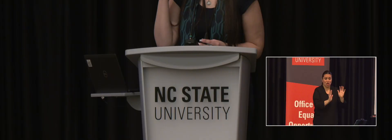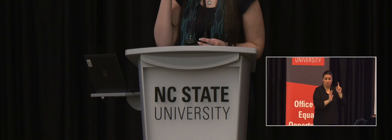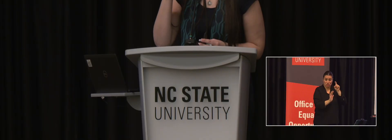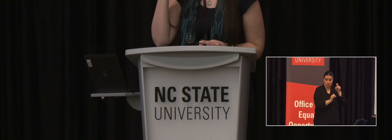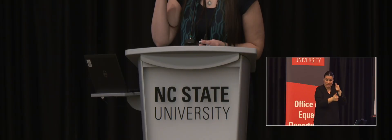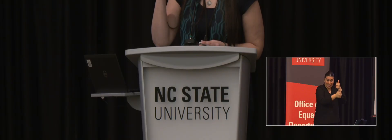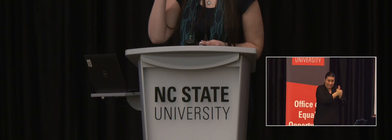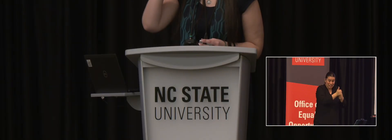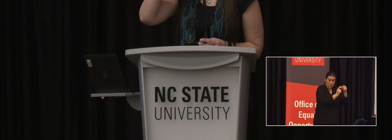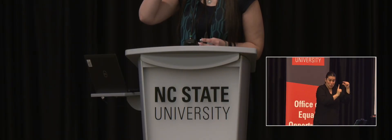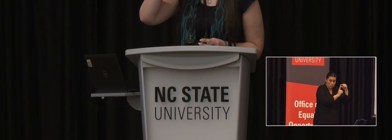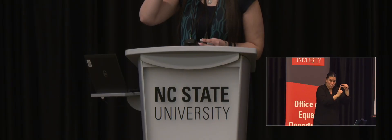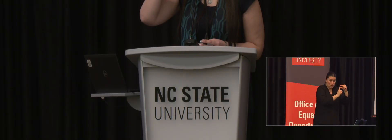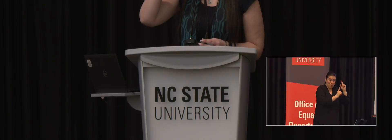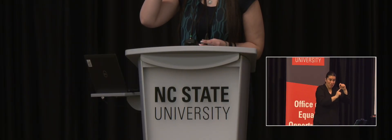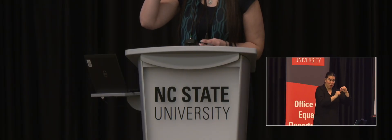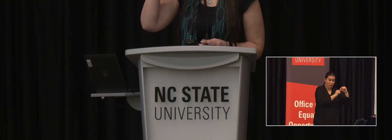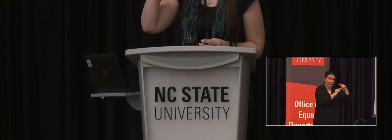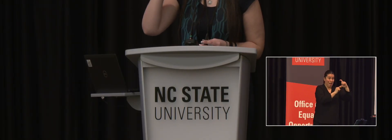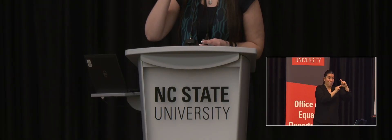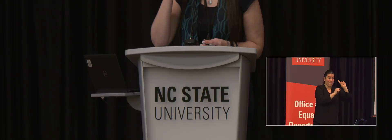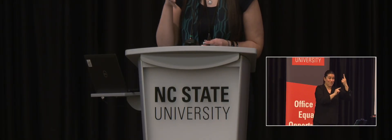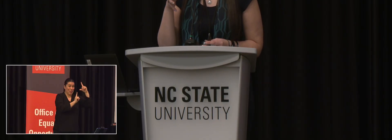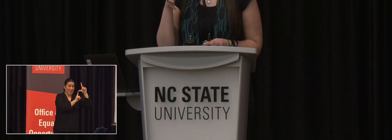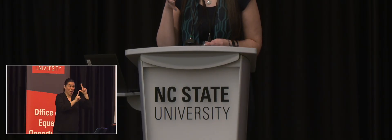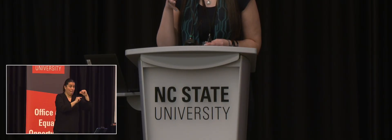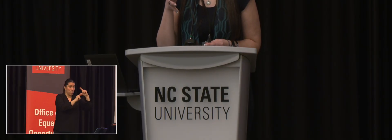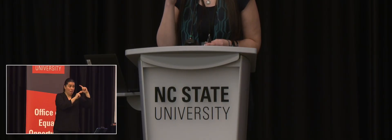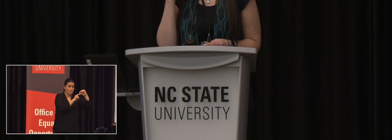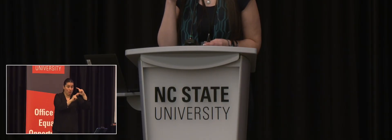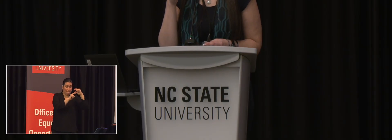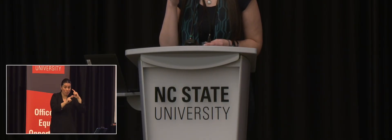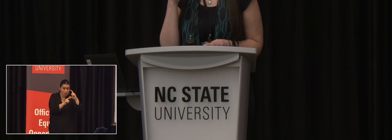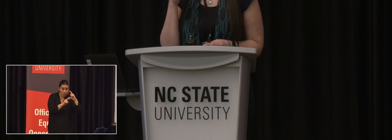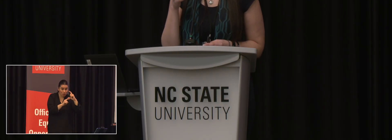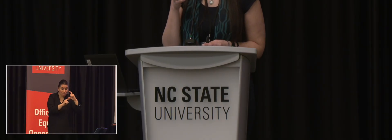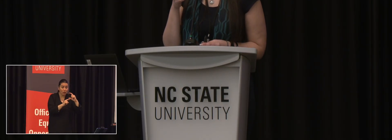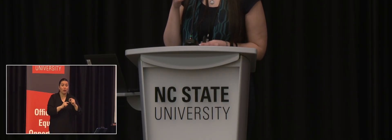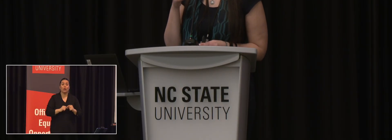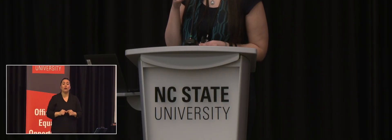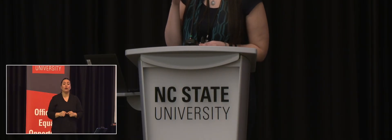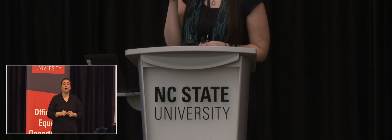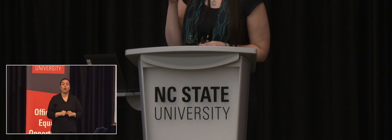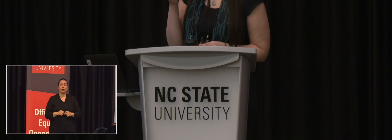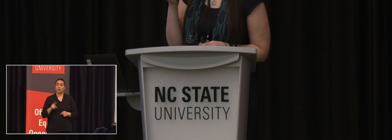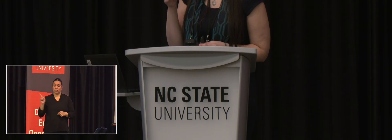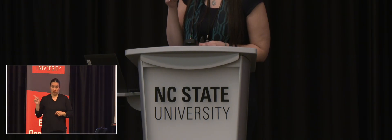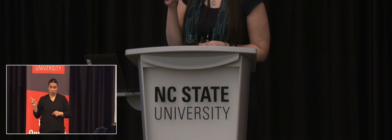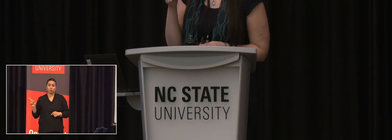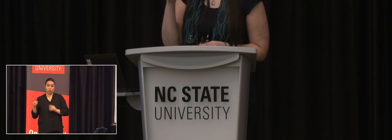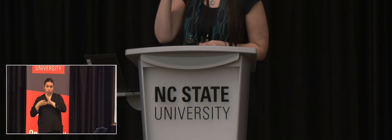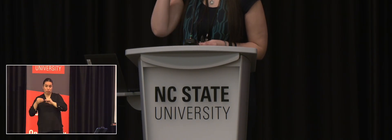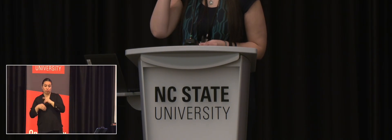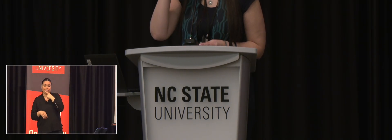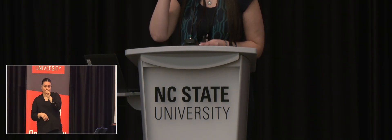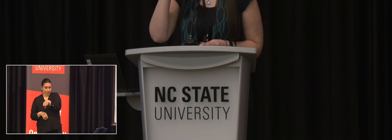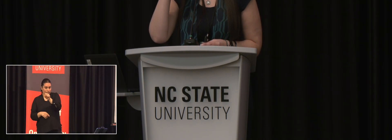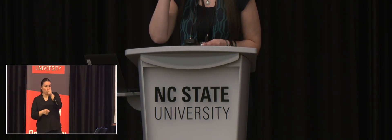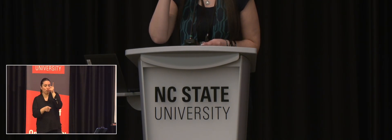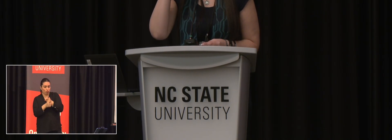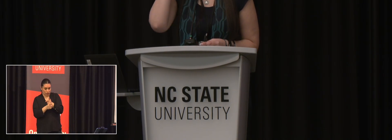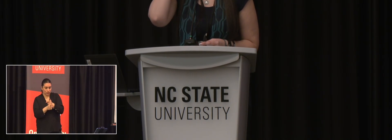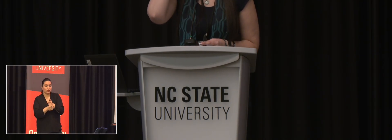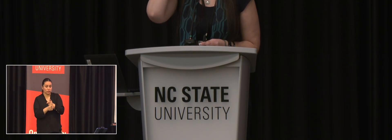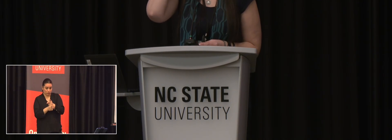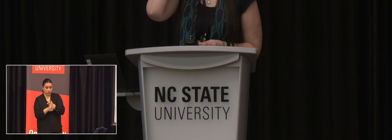means the first letter of every word is capitalized. Also, if you're using hashtags in social media, they should come at the end of